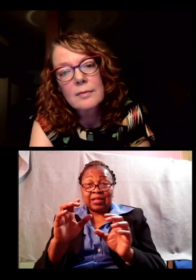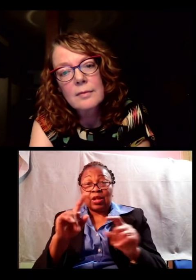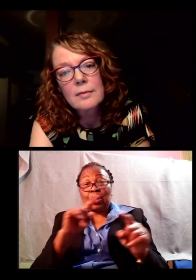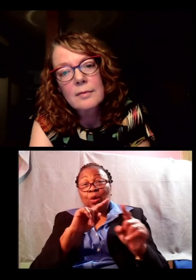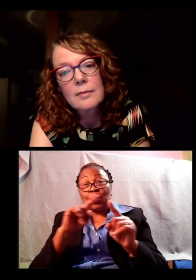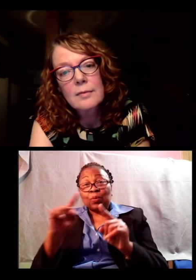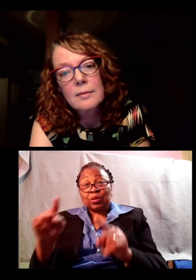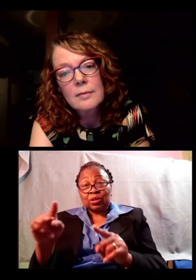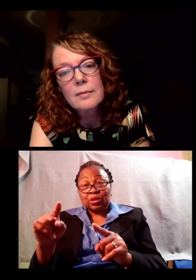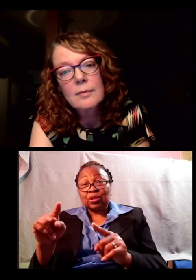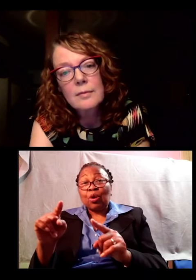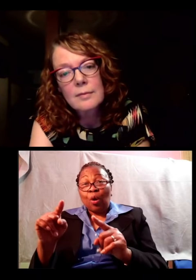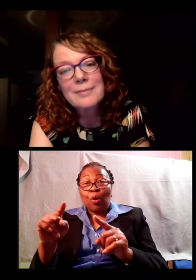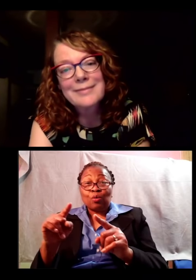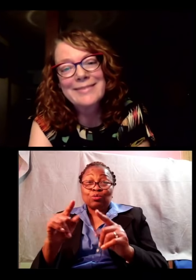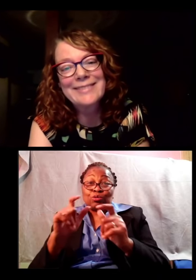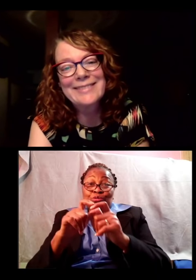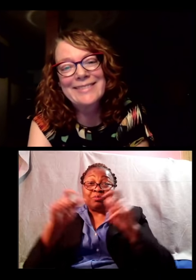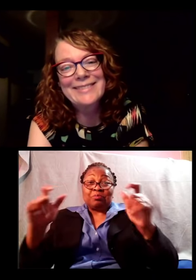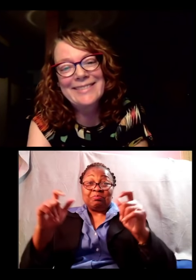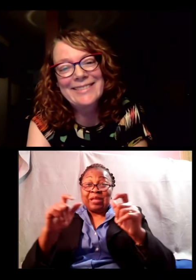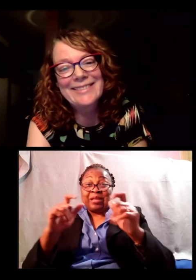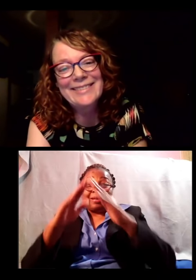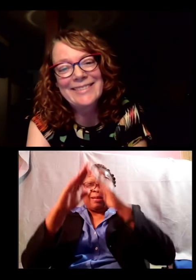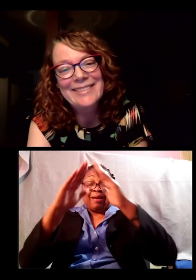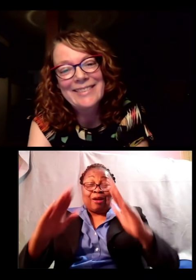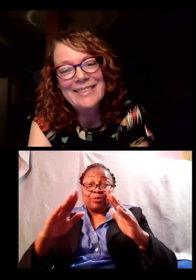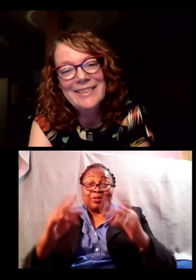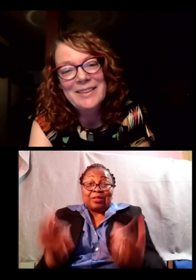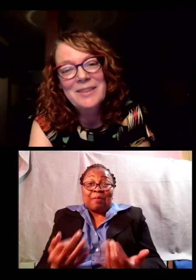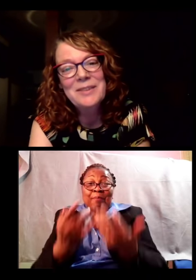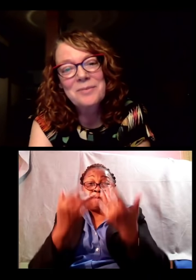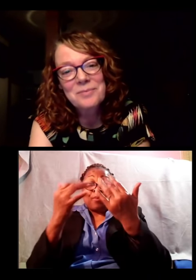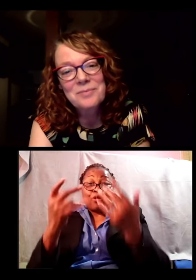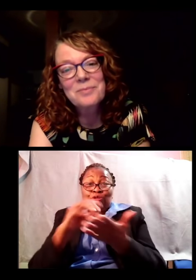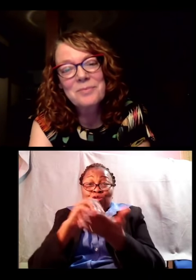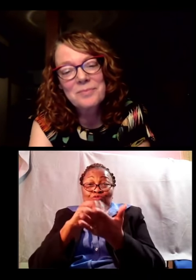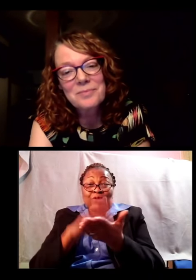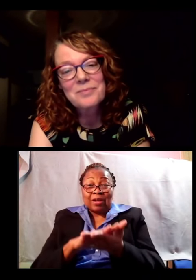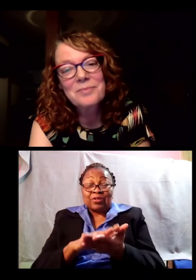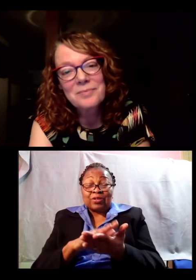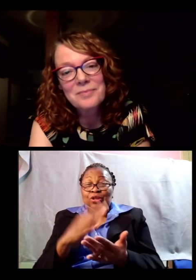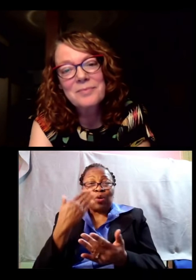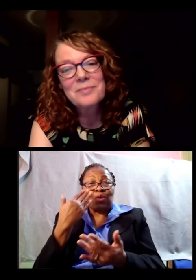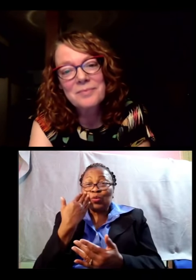castle and burn their records. Then nobody would know who owed what to anybody.